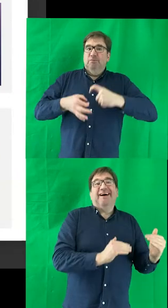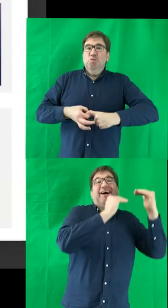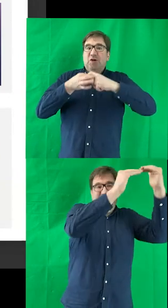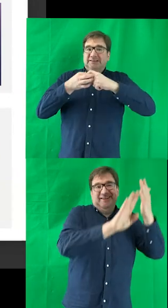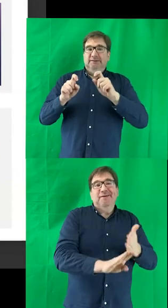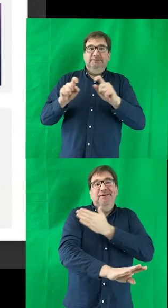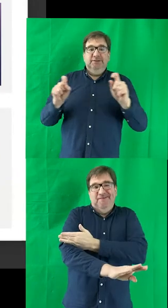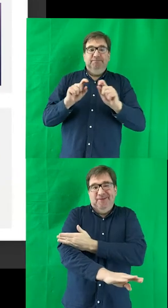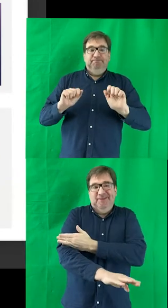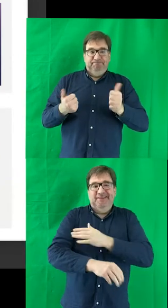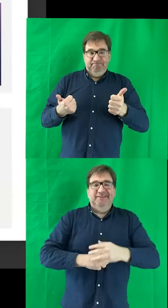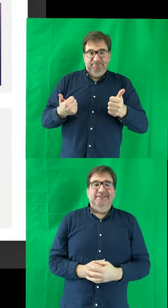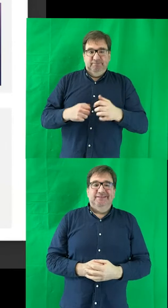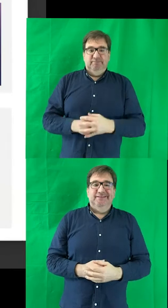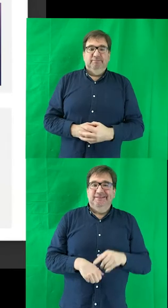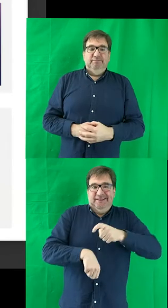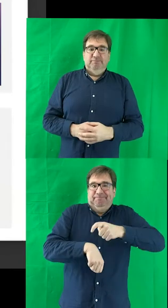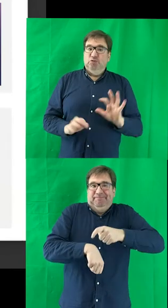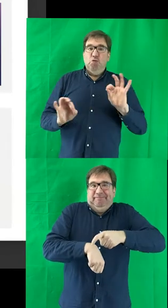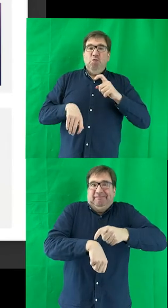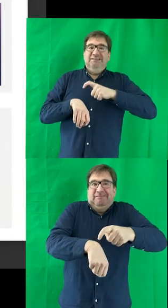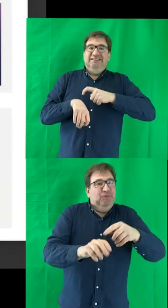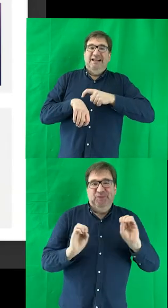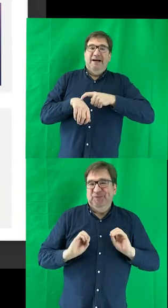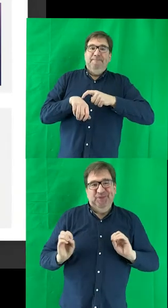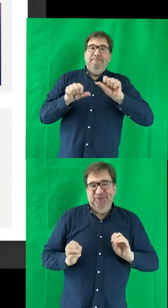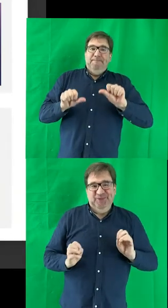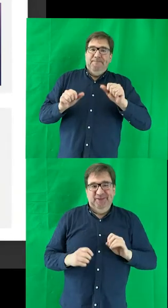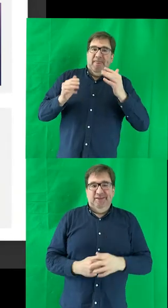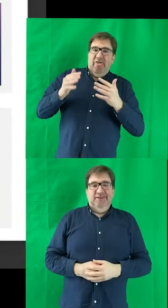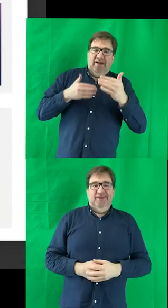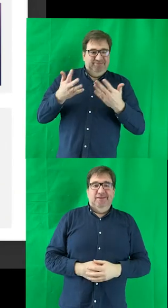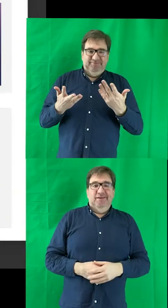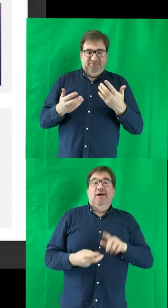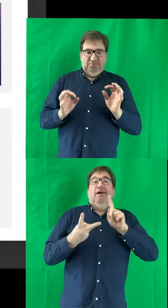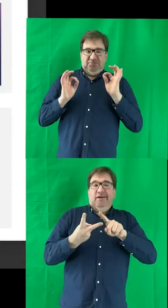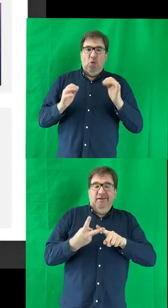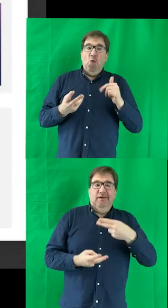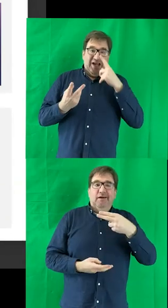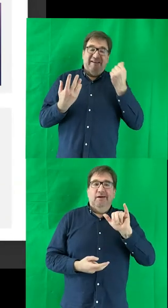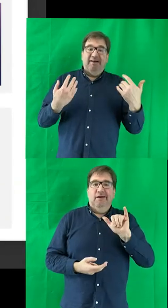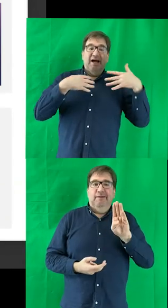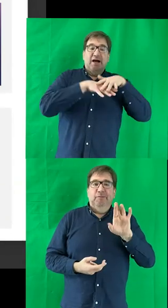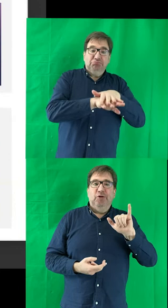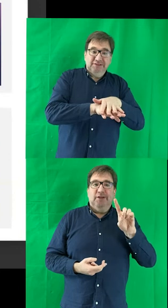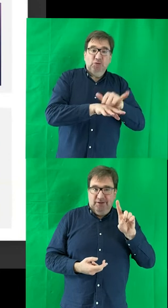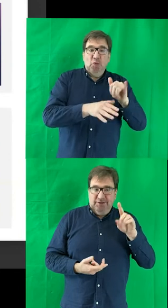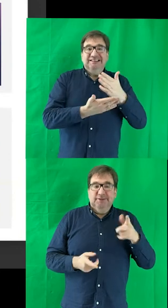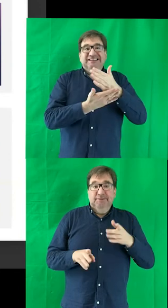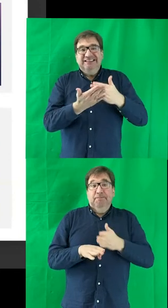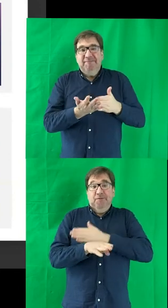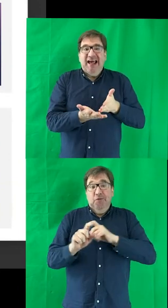highest quality of subtitling because there is no timing constraint. We can have hybrid or